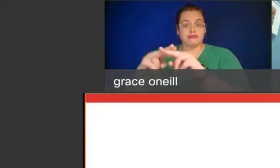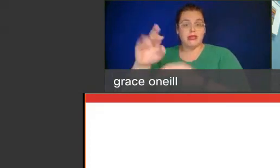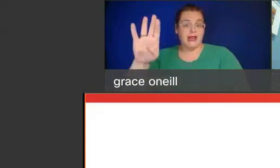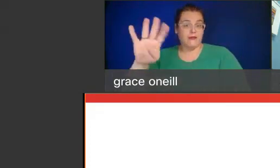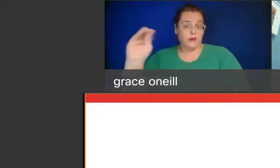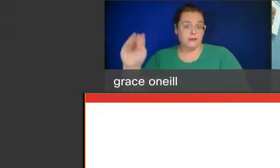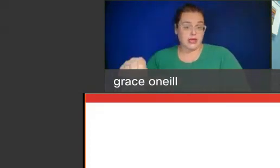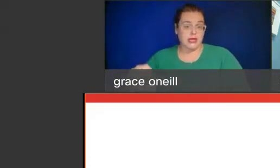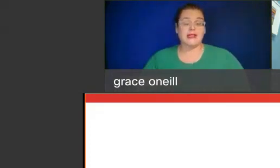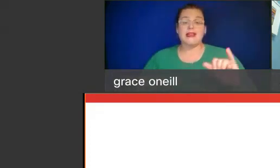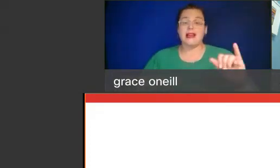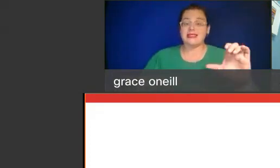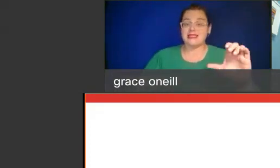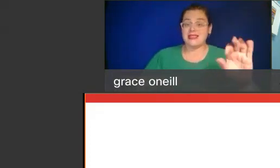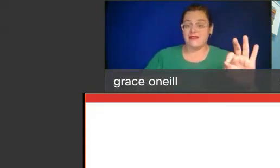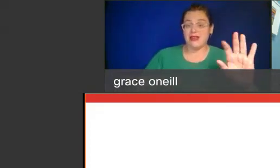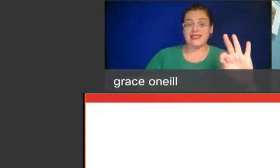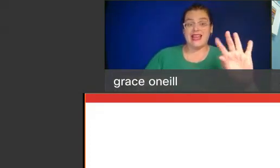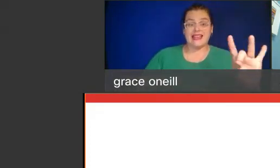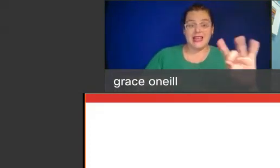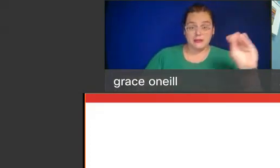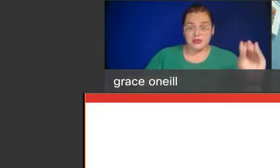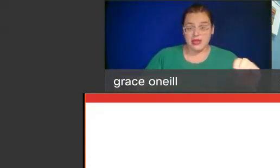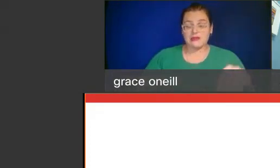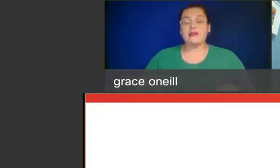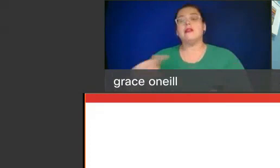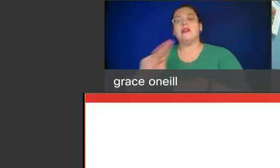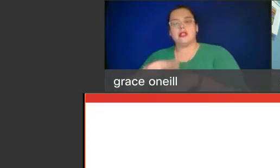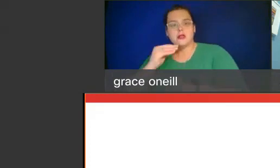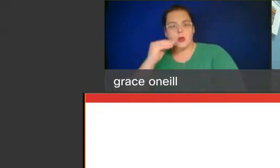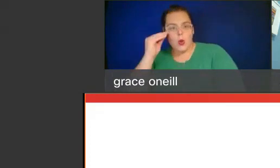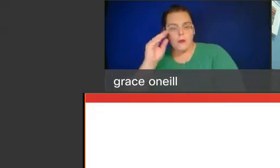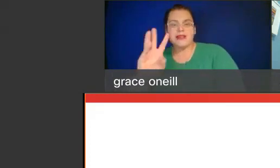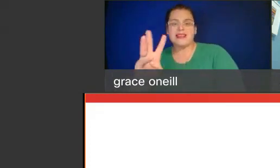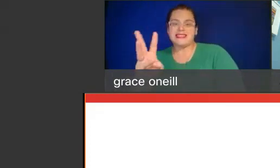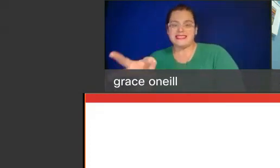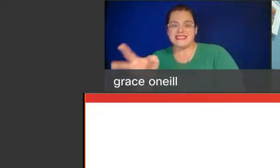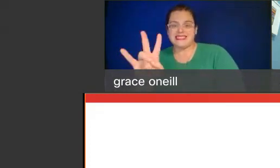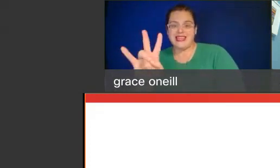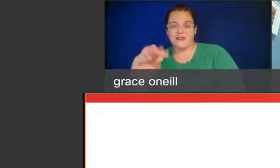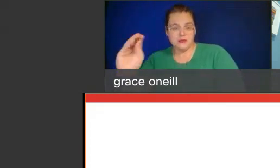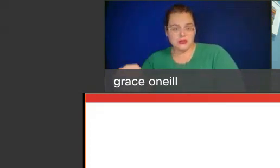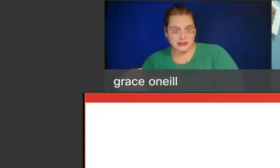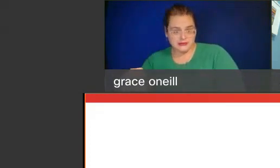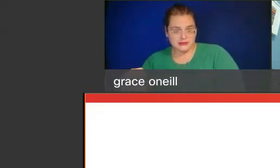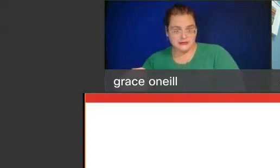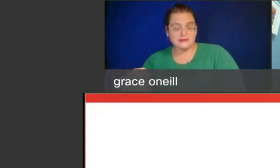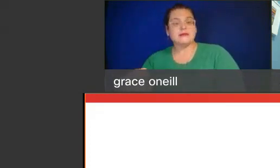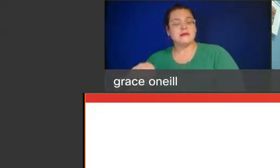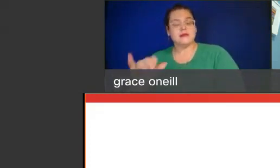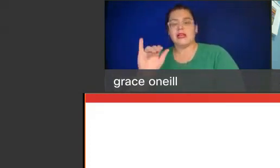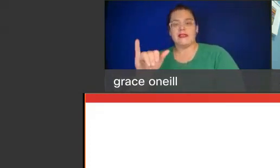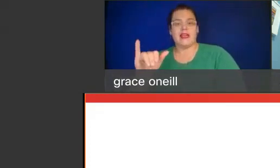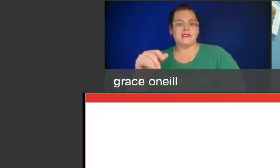at 98%. In natural homes, it's at 67%. That had been stuck